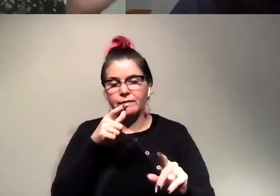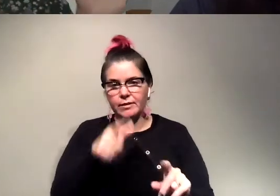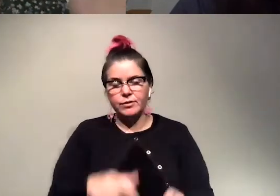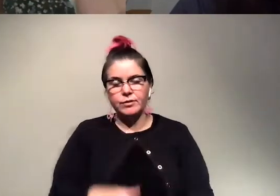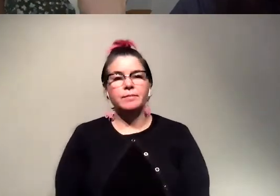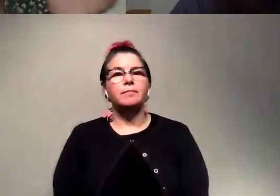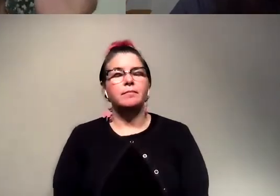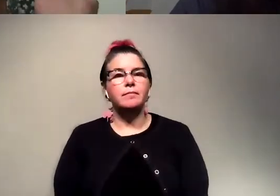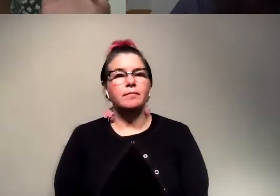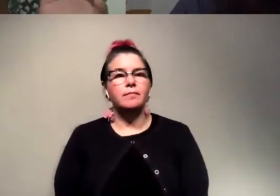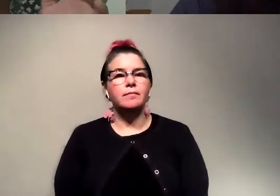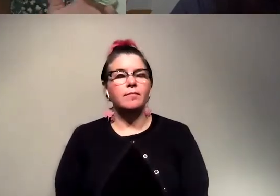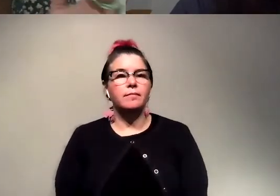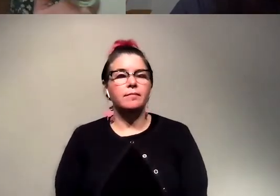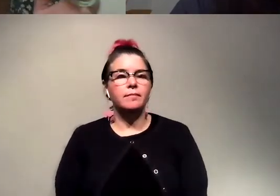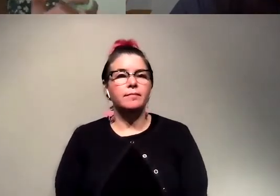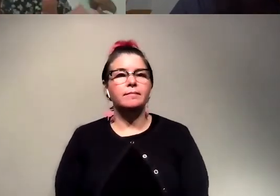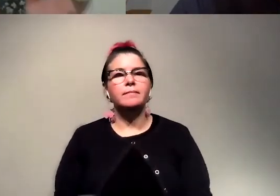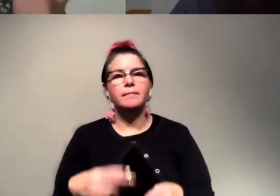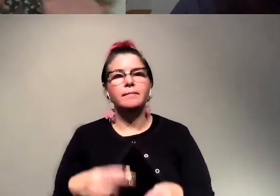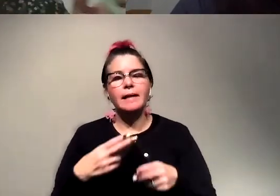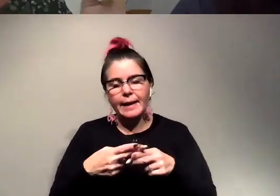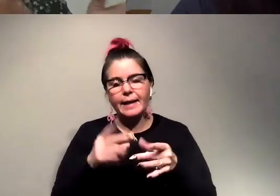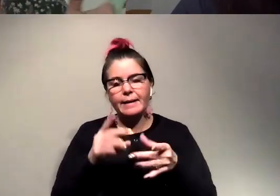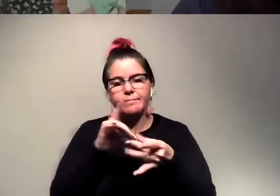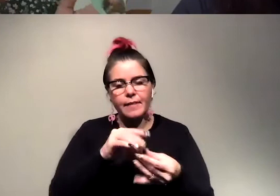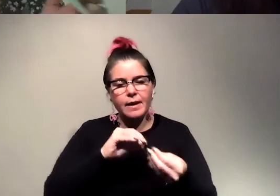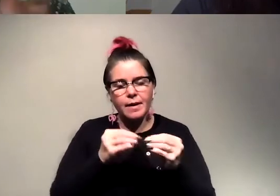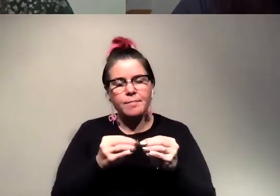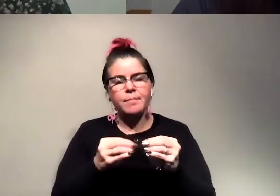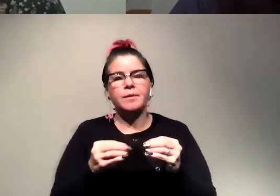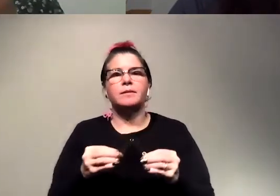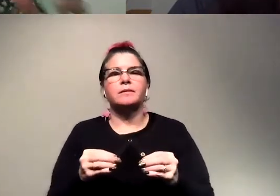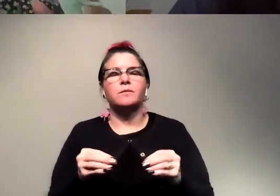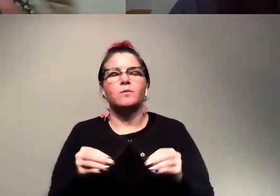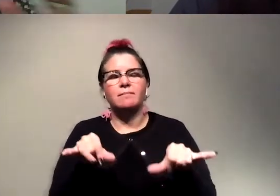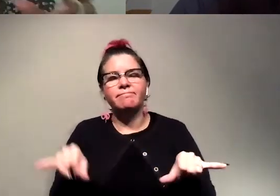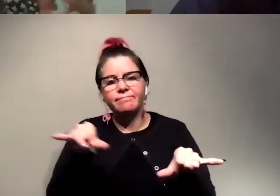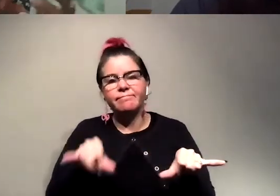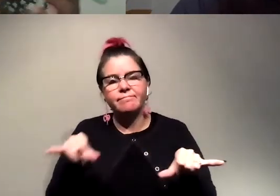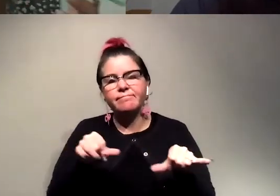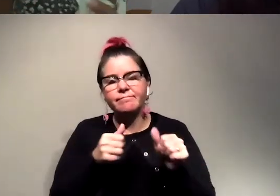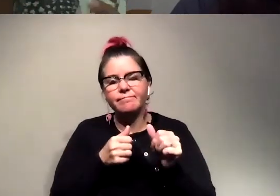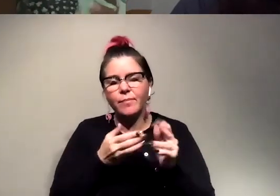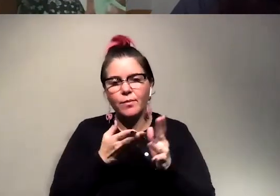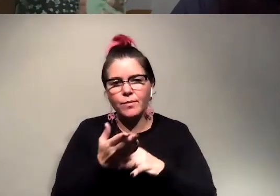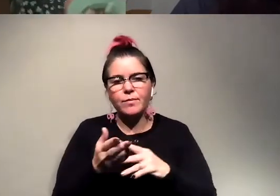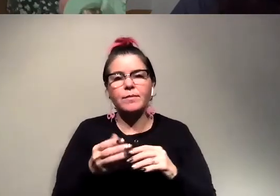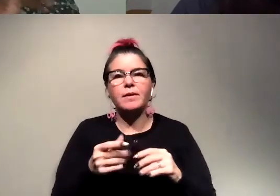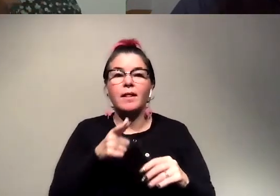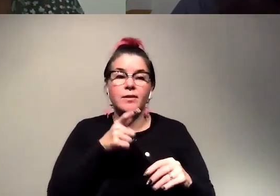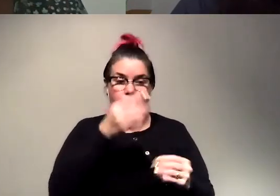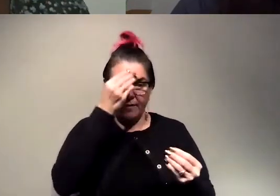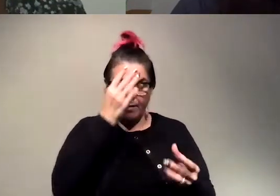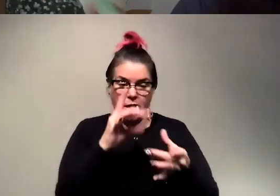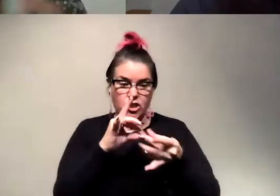and also like name it with that number, because you want to keep it consistent all the way through. You want to make sure this lizard information